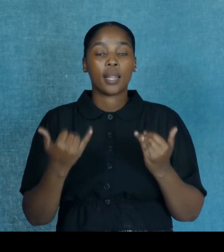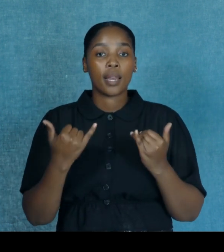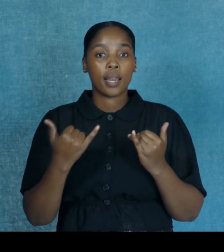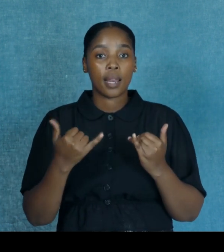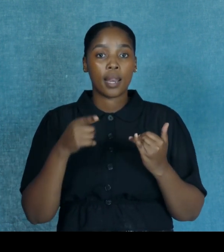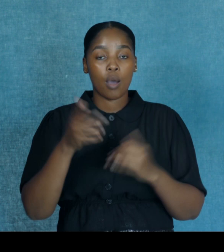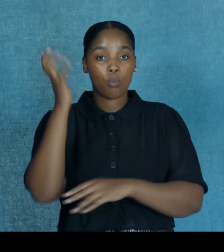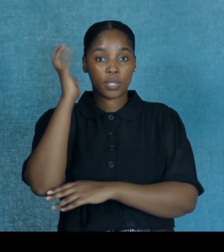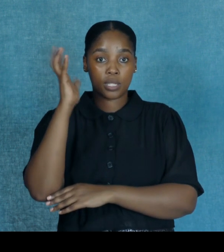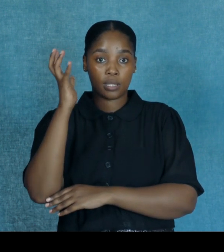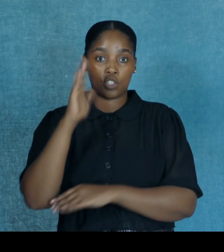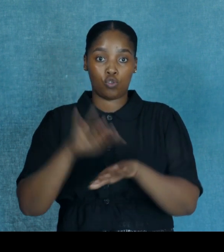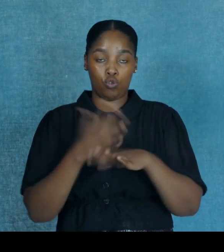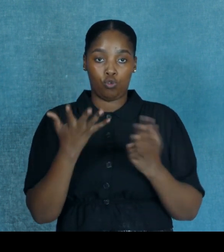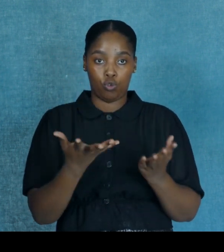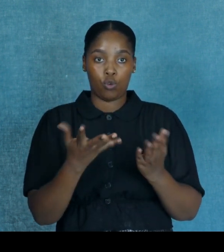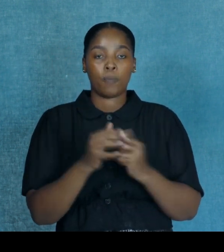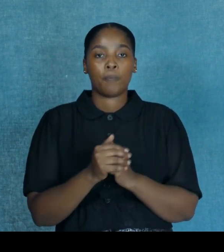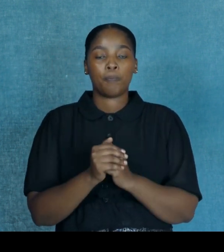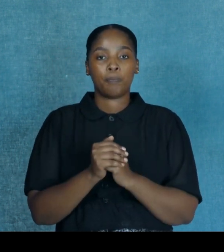as follows.